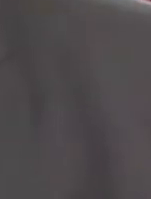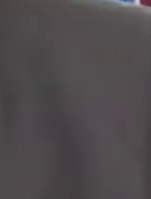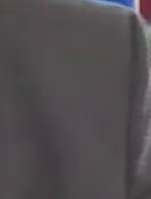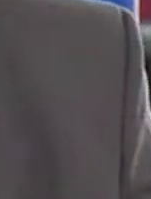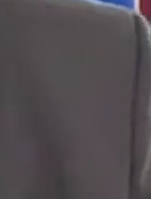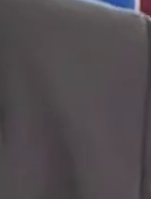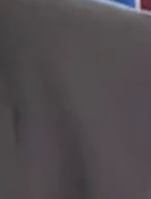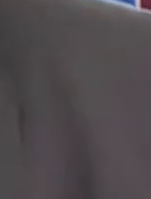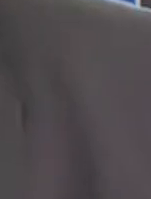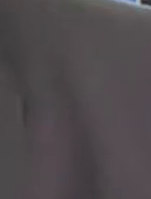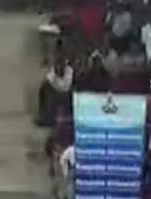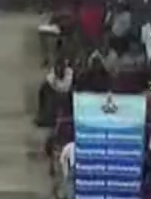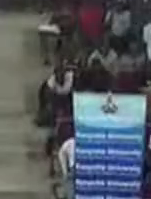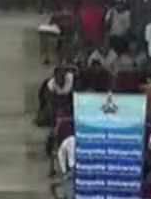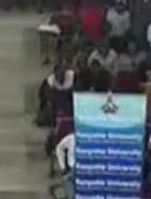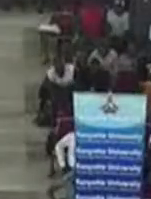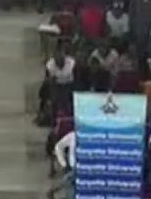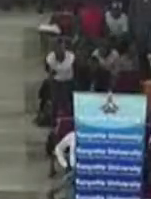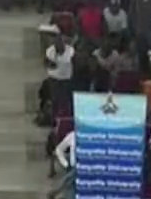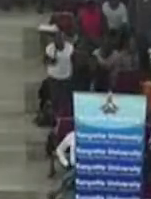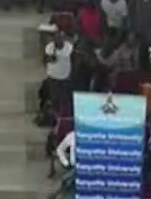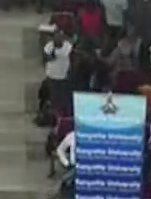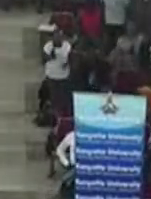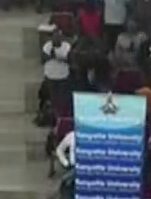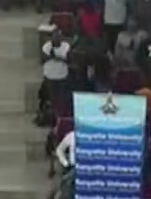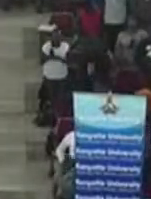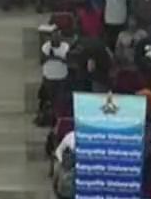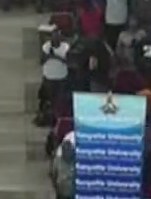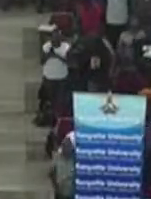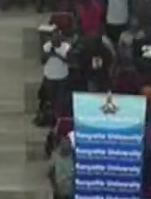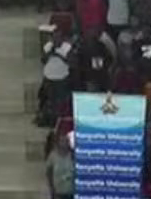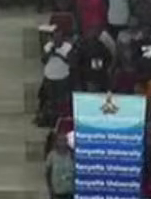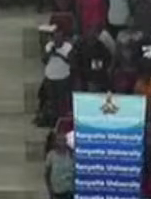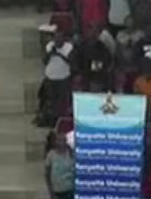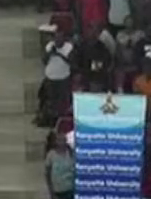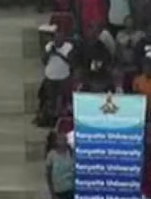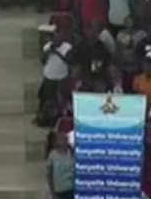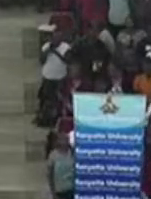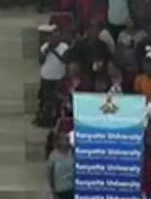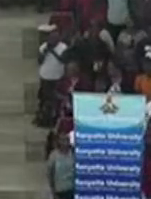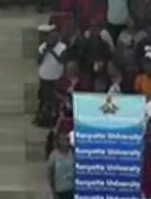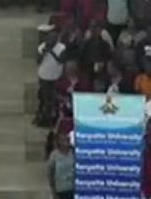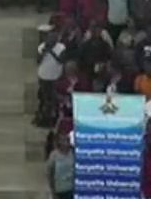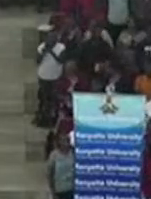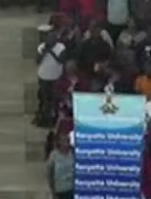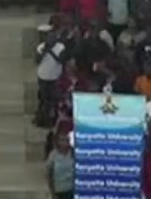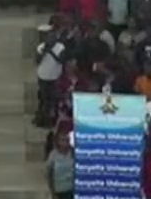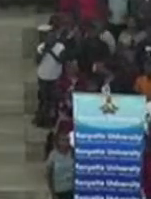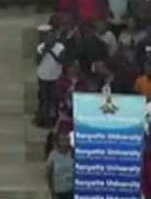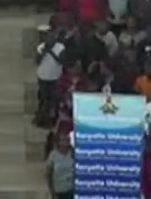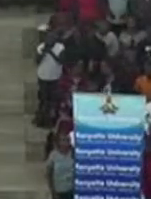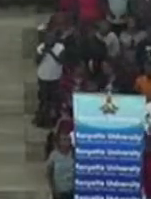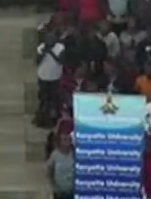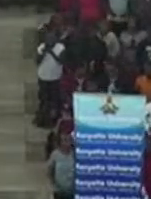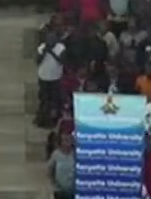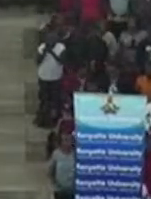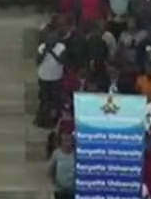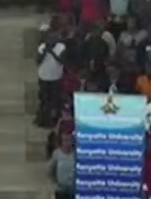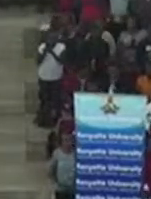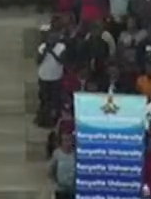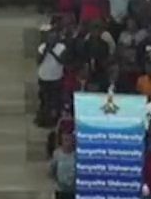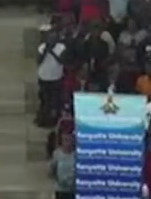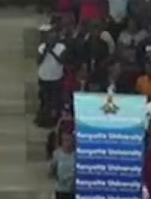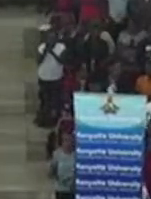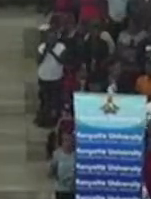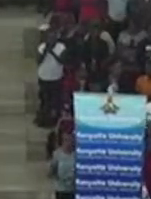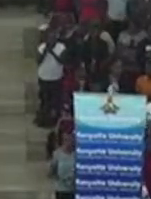Chancellor, Ambassador Dr. Francis Muthaura, as he delivers his public lecture on strengthening the